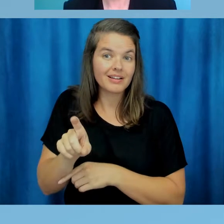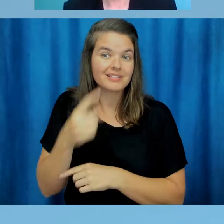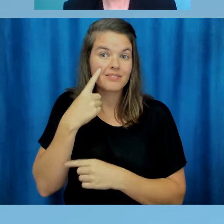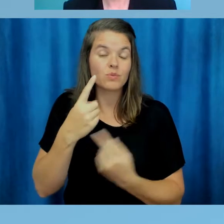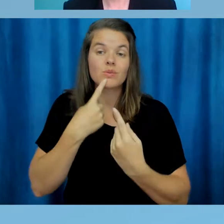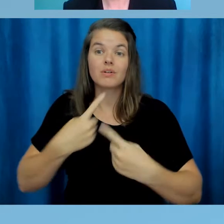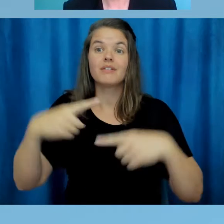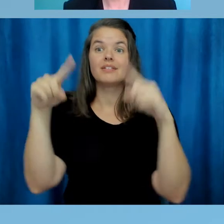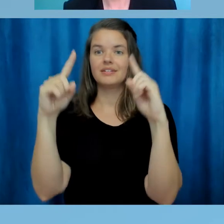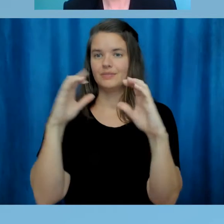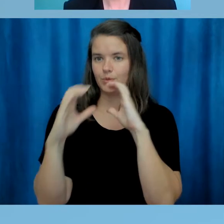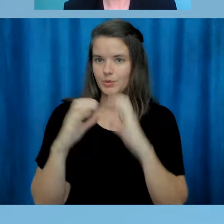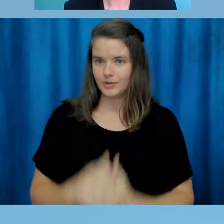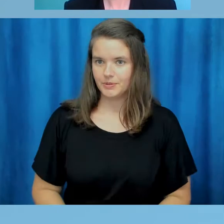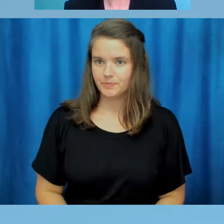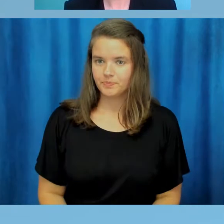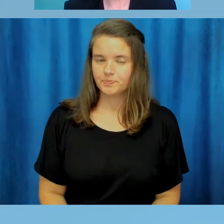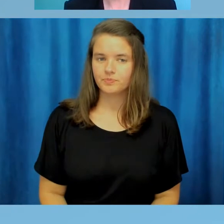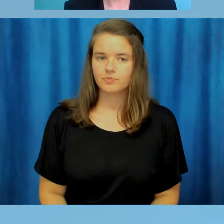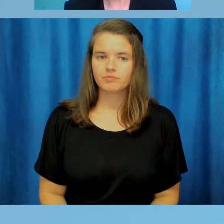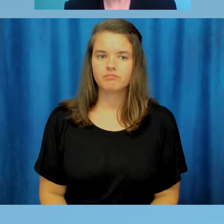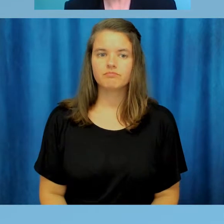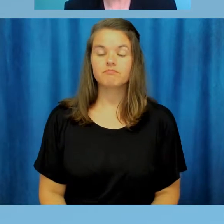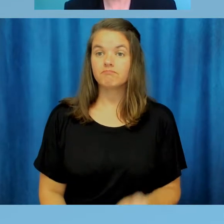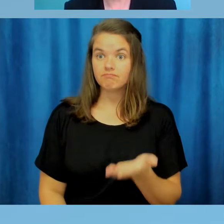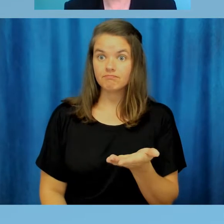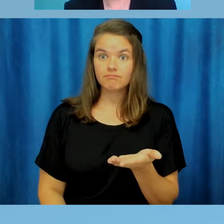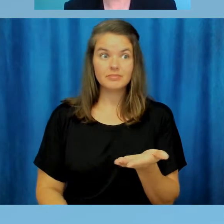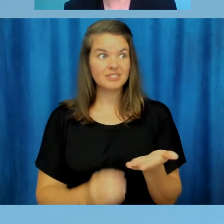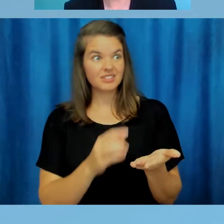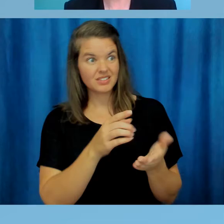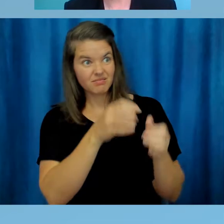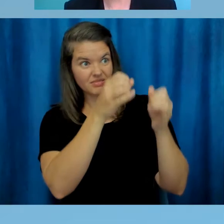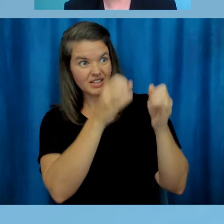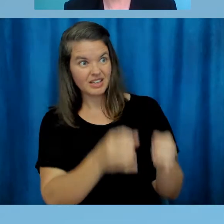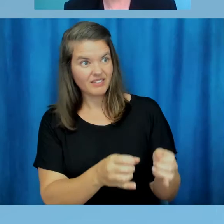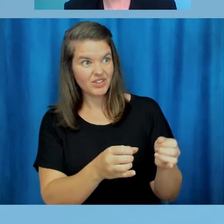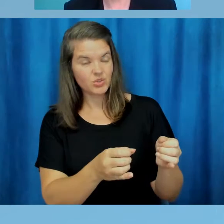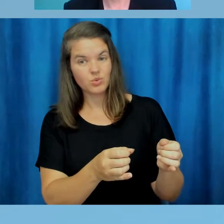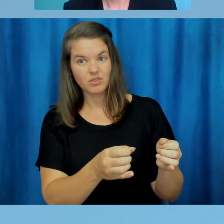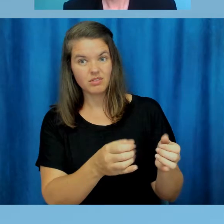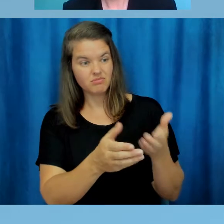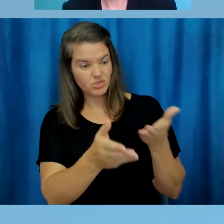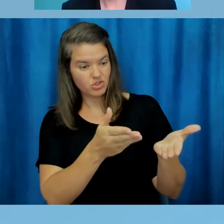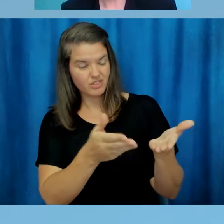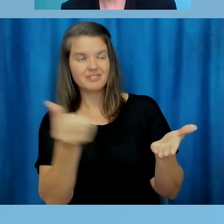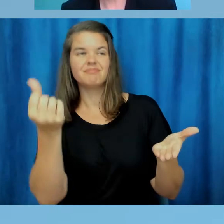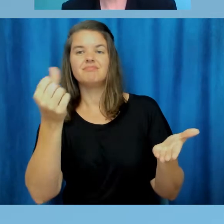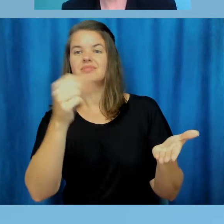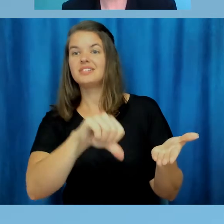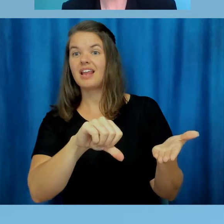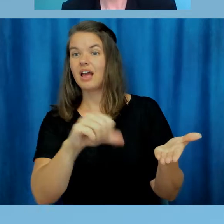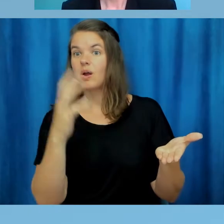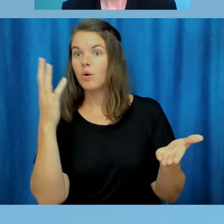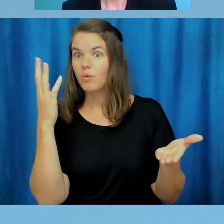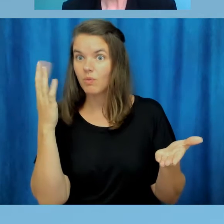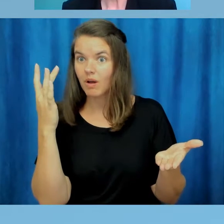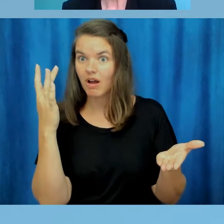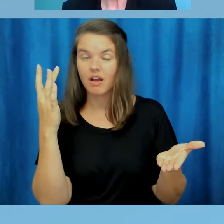for effective communication. So no individual can be denied services just on the basis